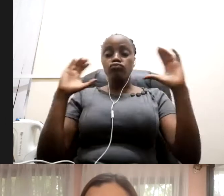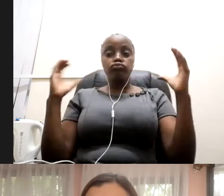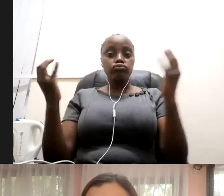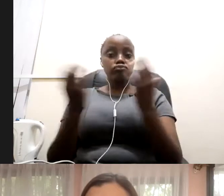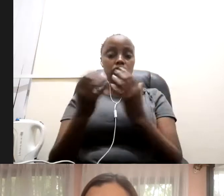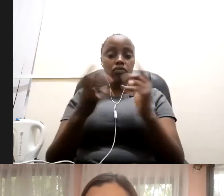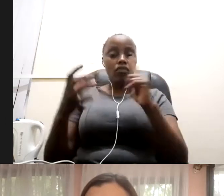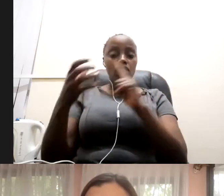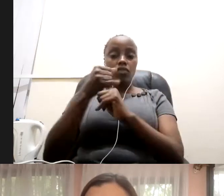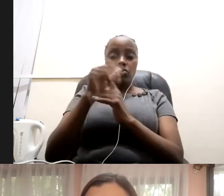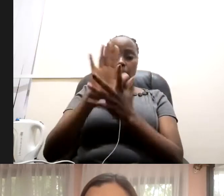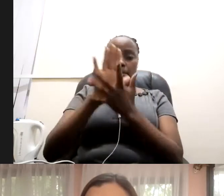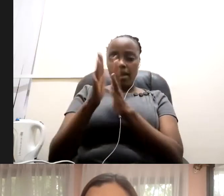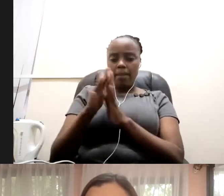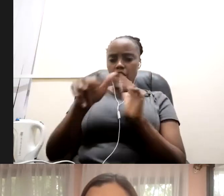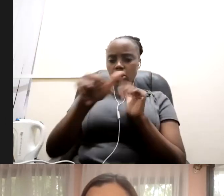local actions